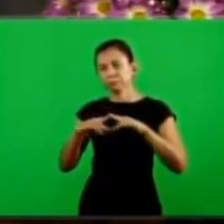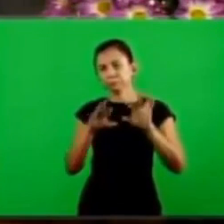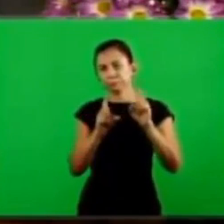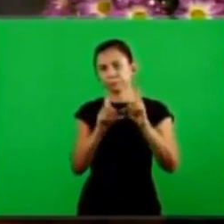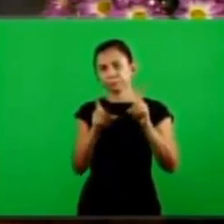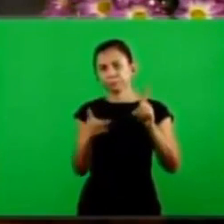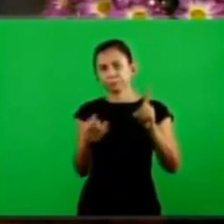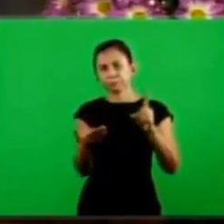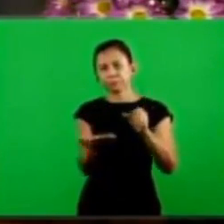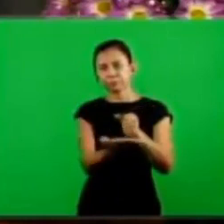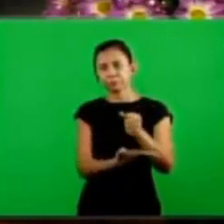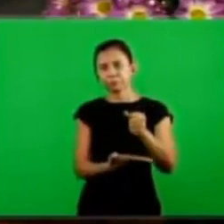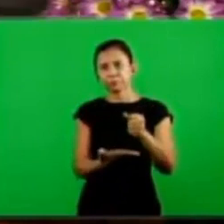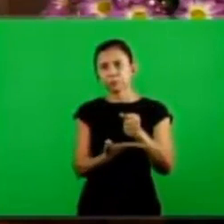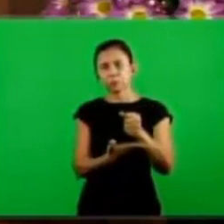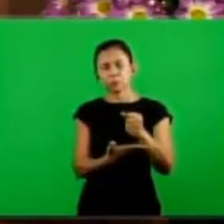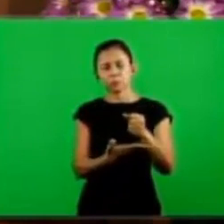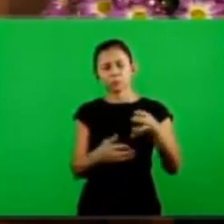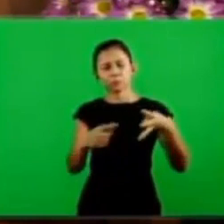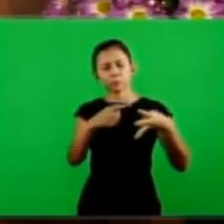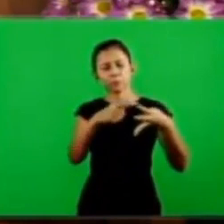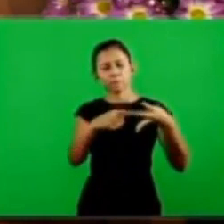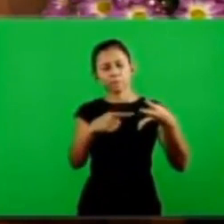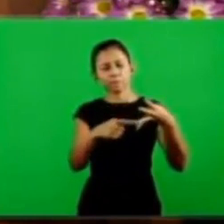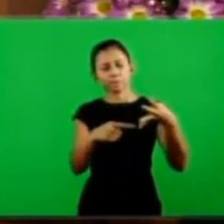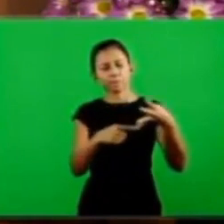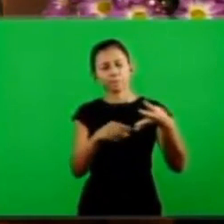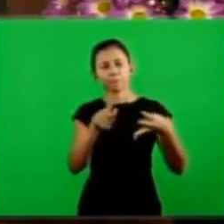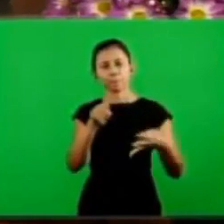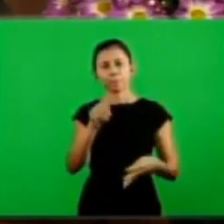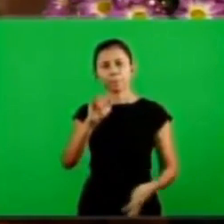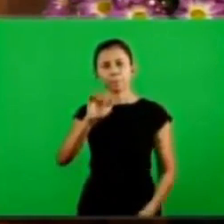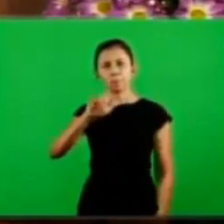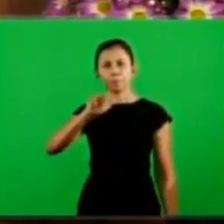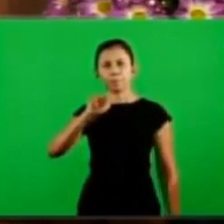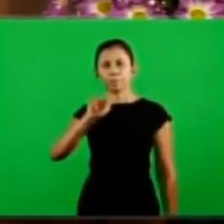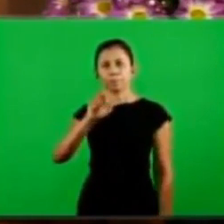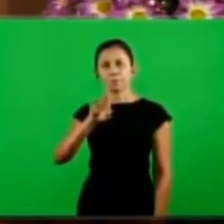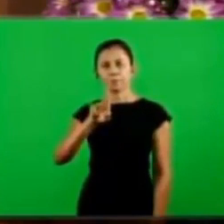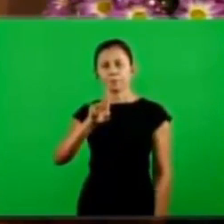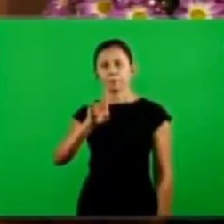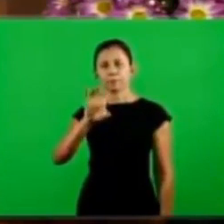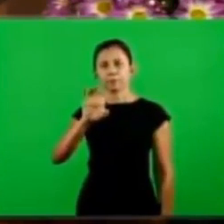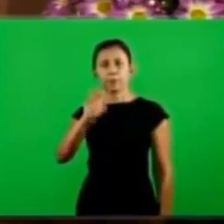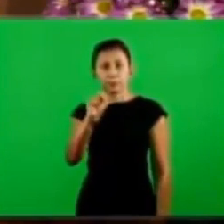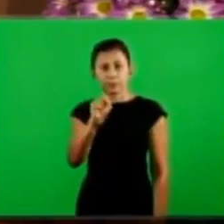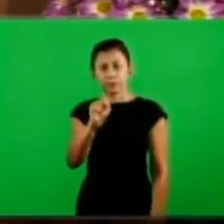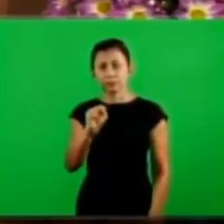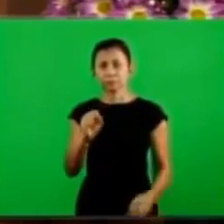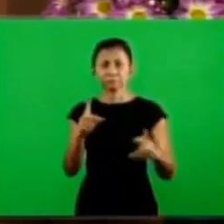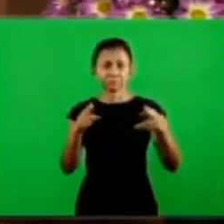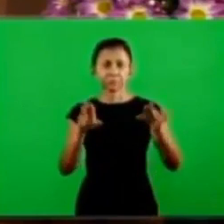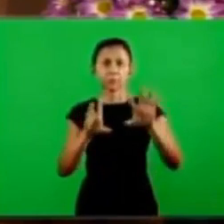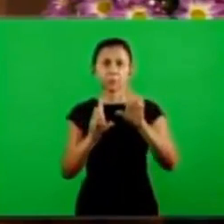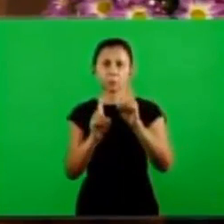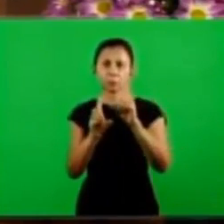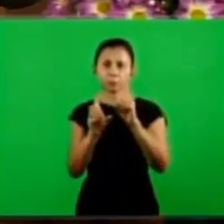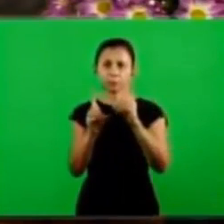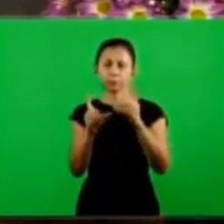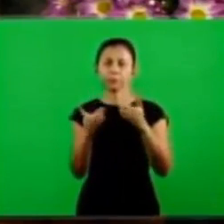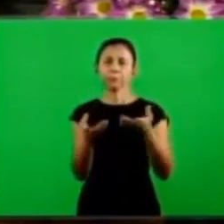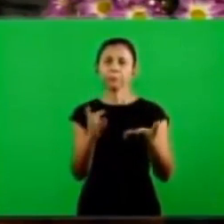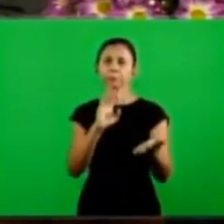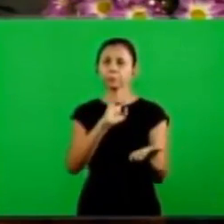So the base is the doctrine, and the pillars are fellowship, break of bread, and prayer. There's many, many